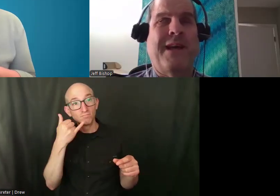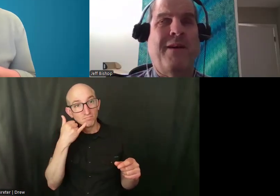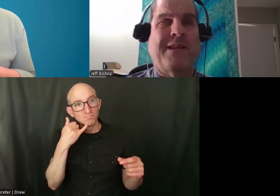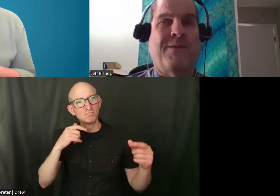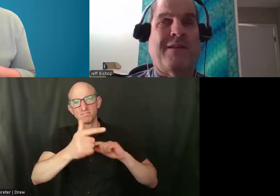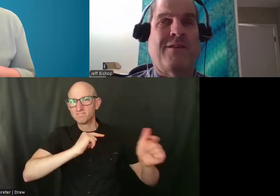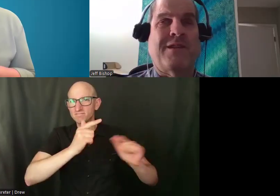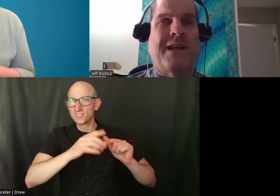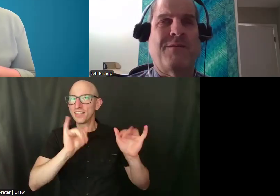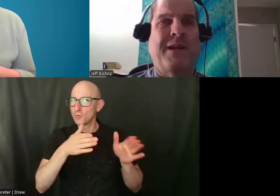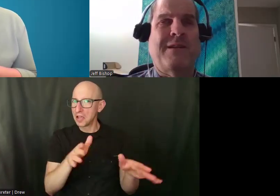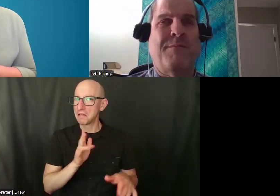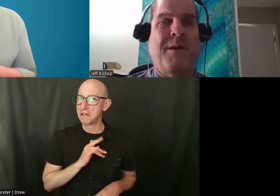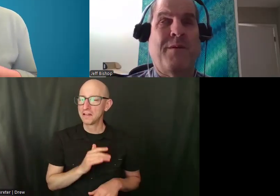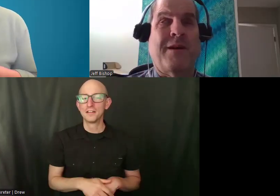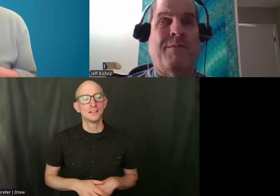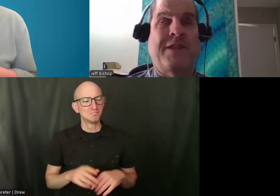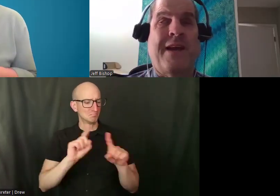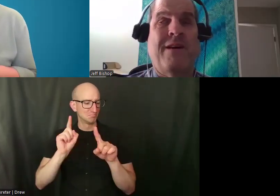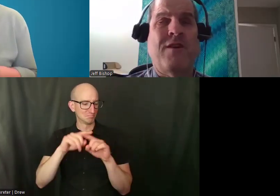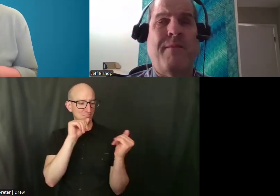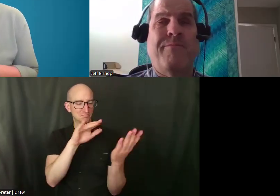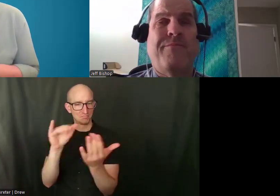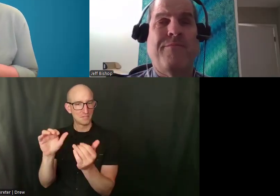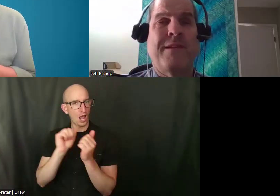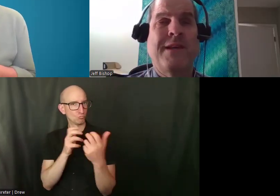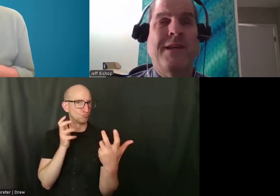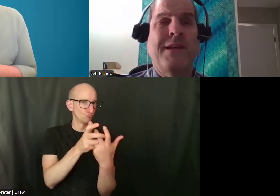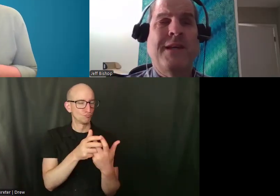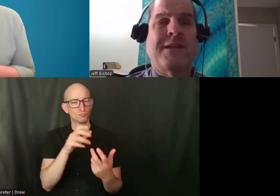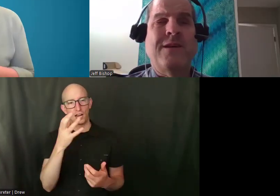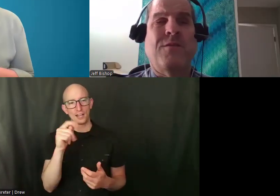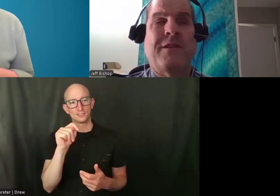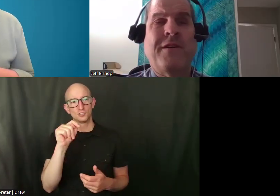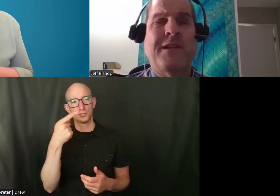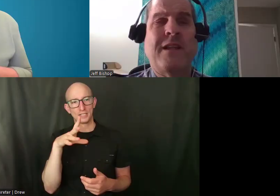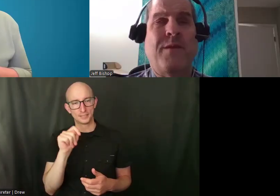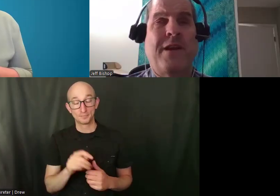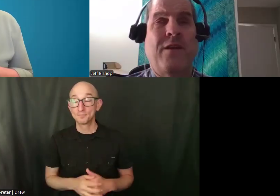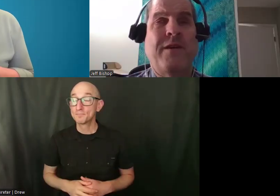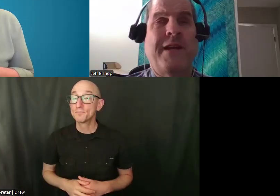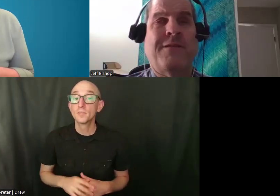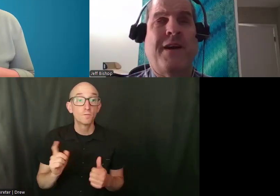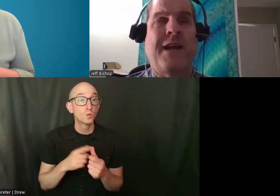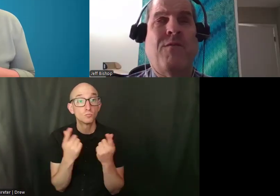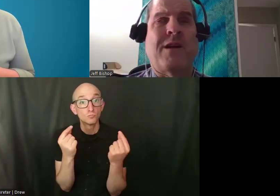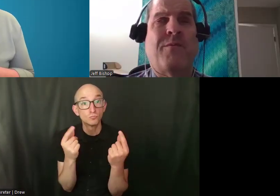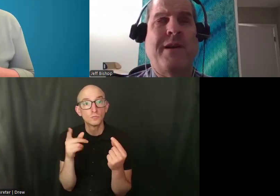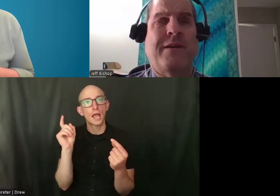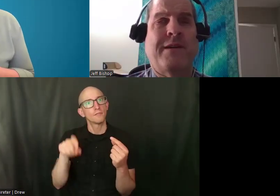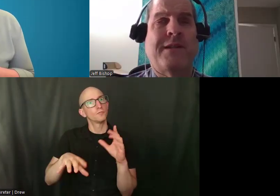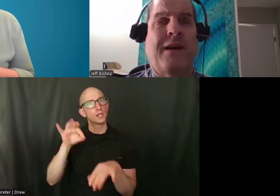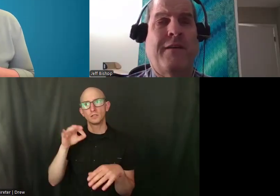with it that way as well. So there's lots of ways to be able to accomplish that. Okay. So the first thing that we need to do is find out